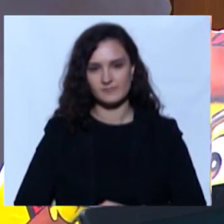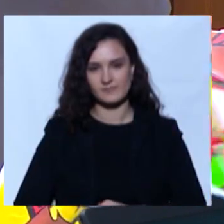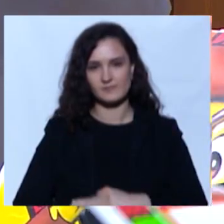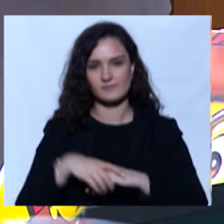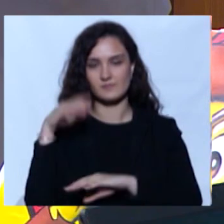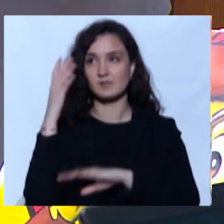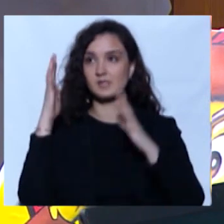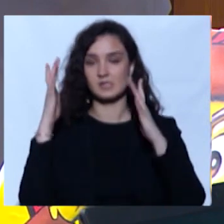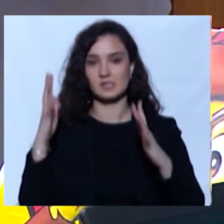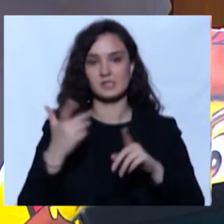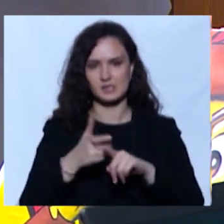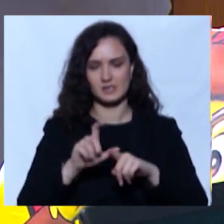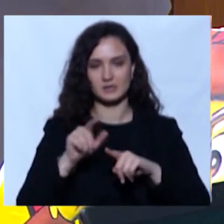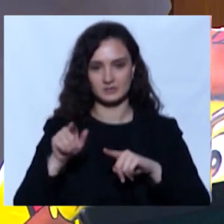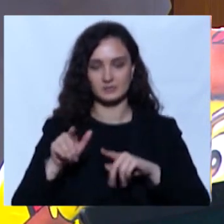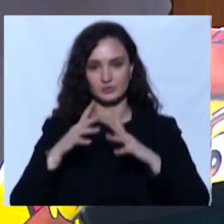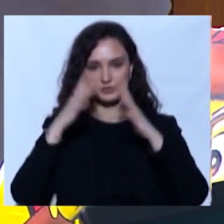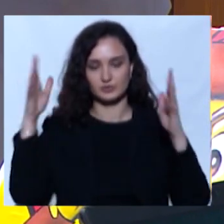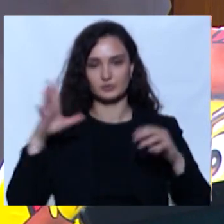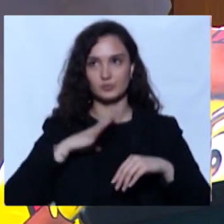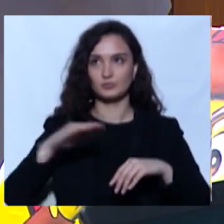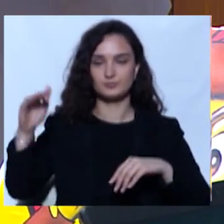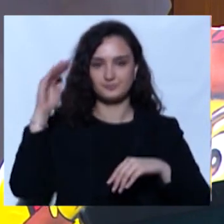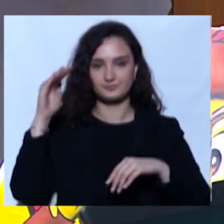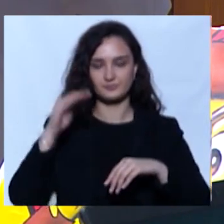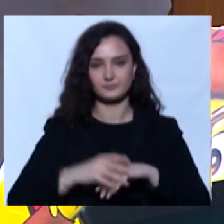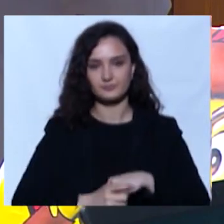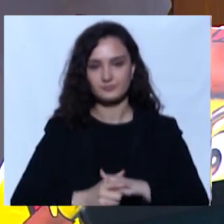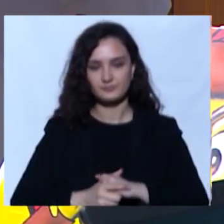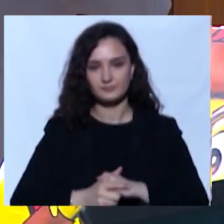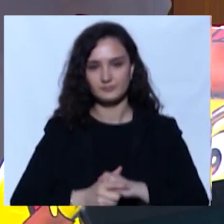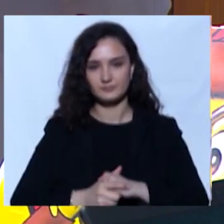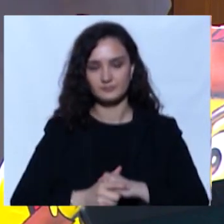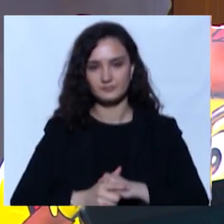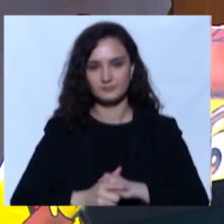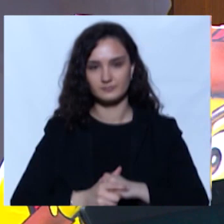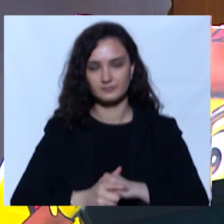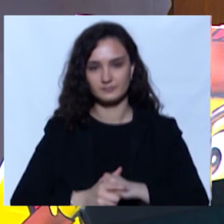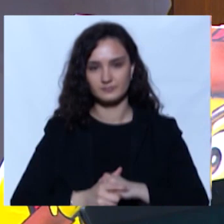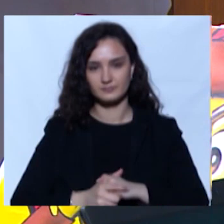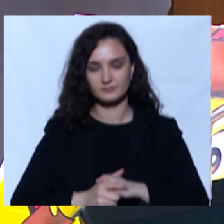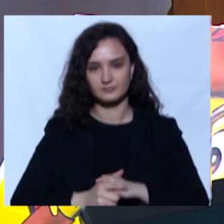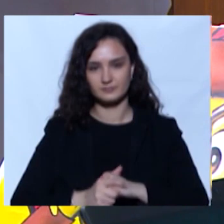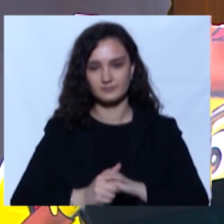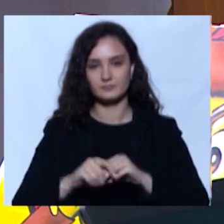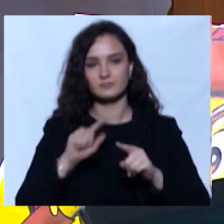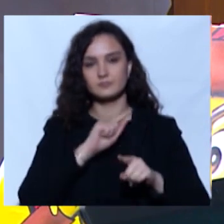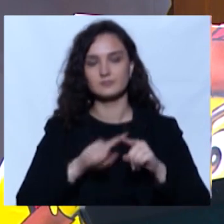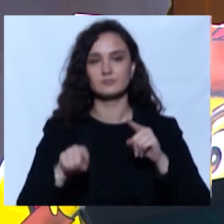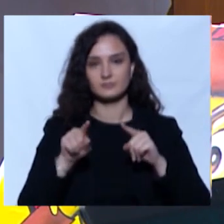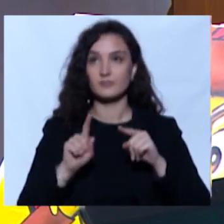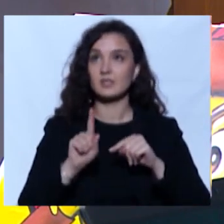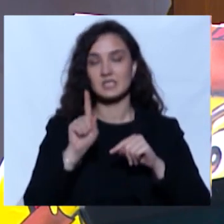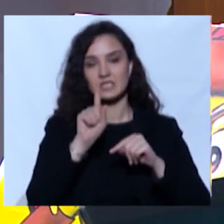high for Bill to get the kite down. No tree was too high for George. He quickly went to the